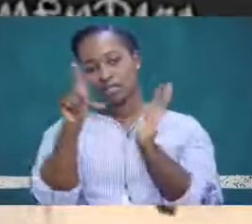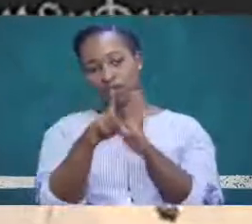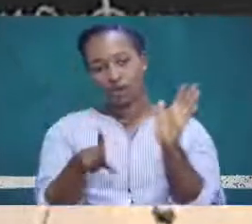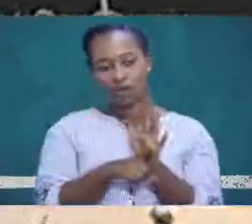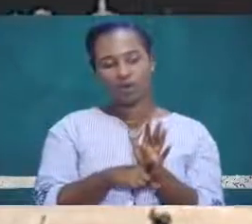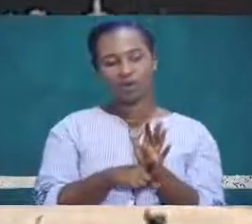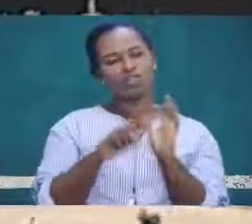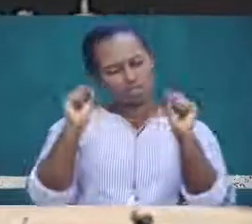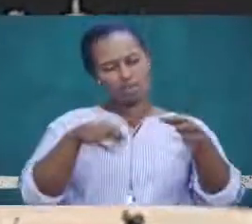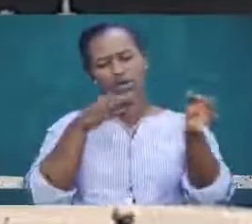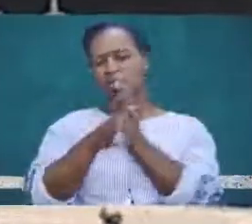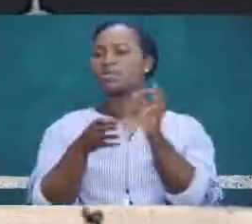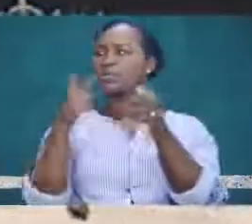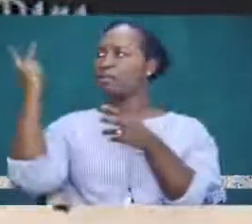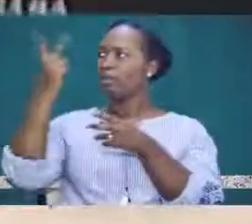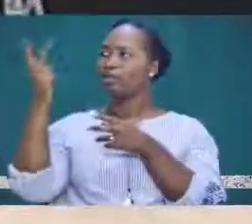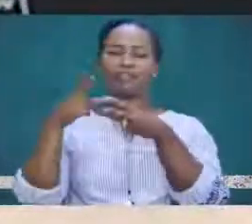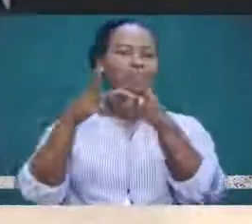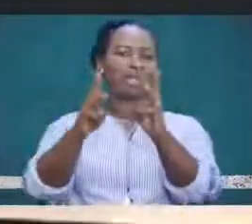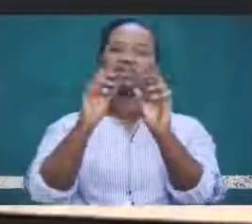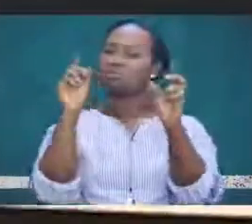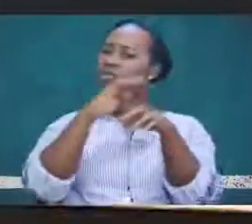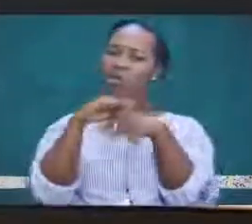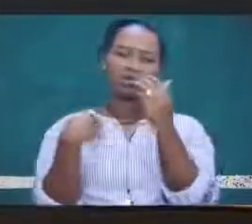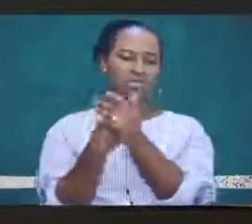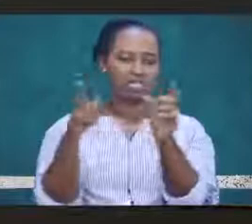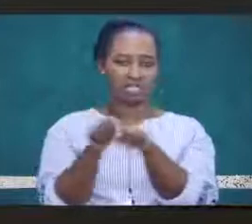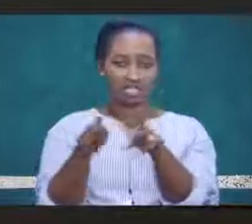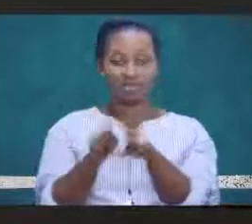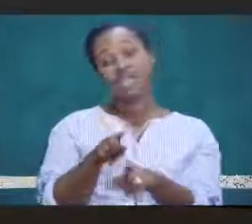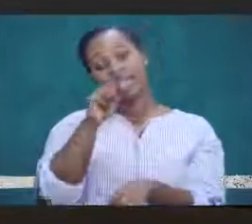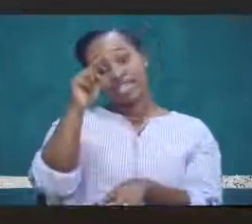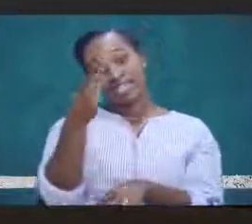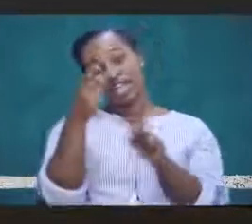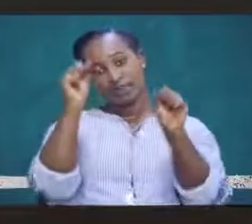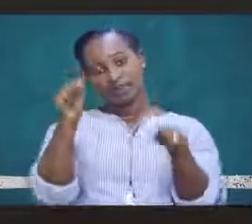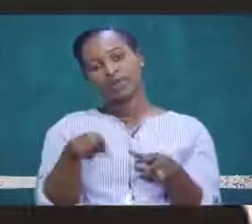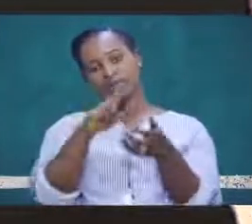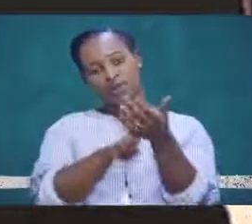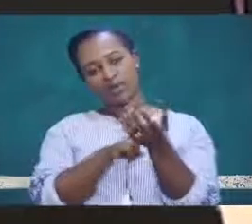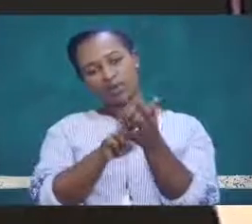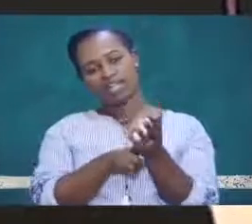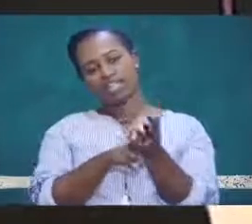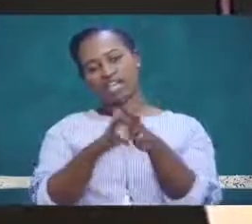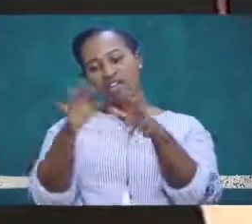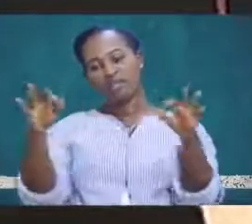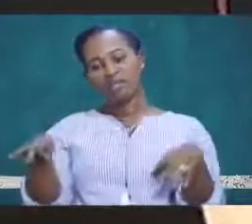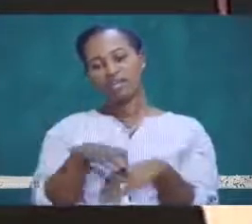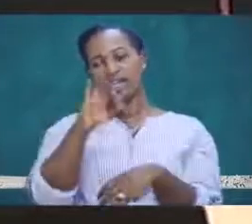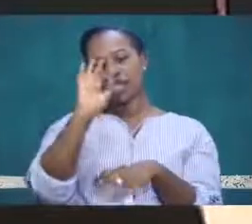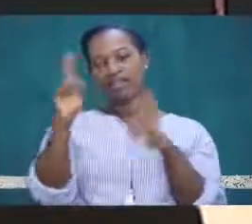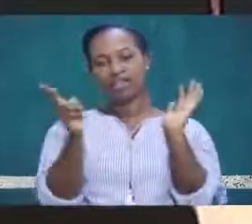They mean the same thing. 2, we should be able to apply the formula F equals